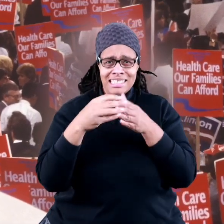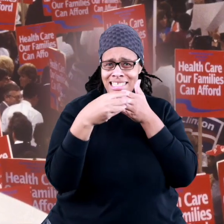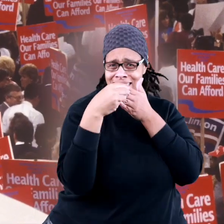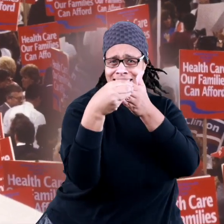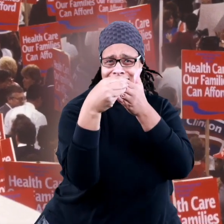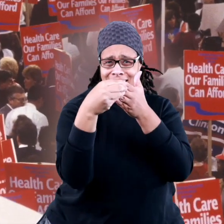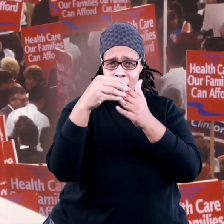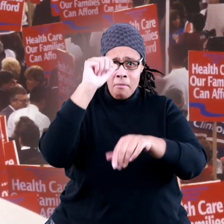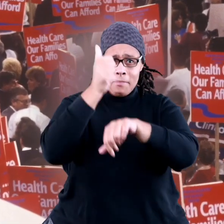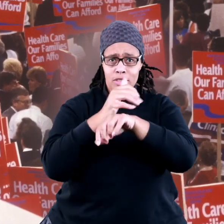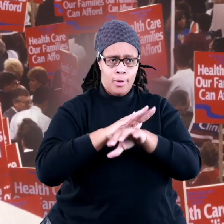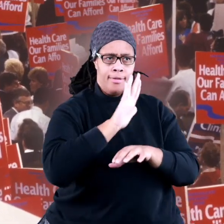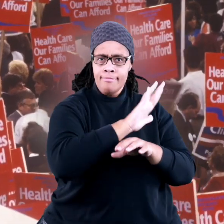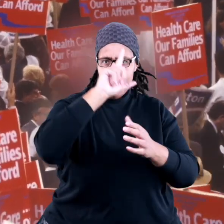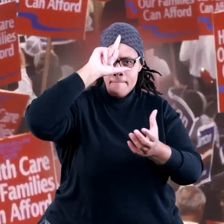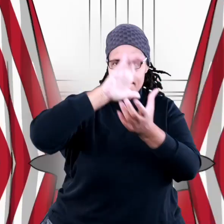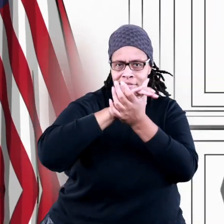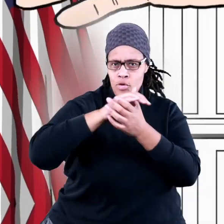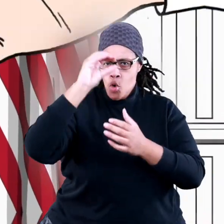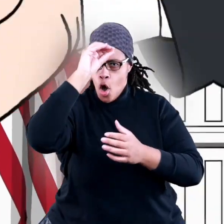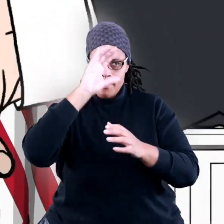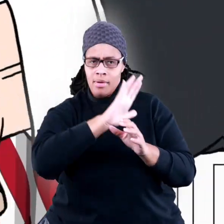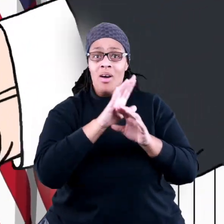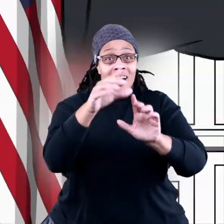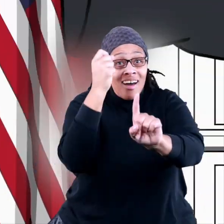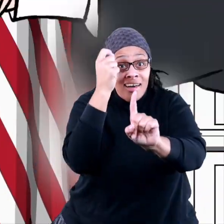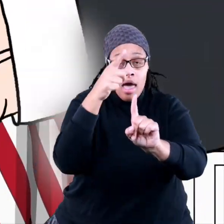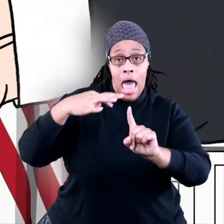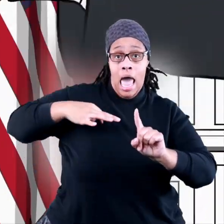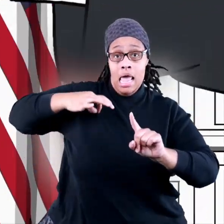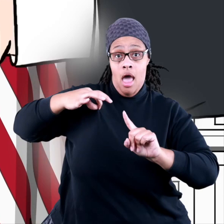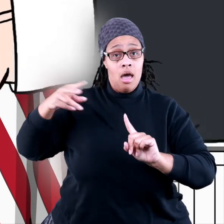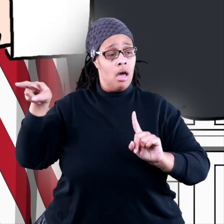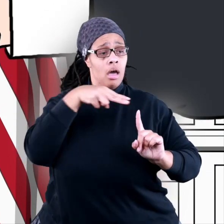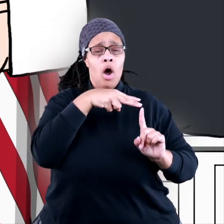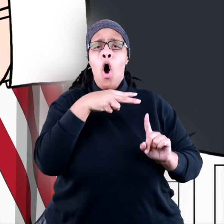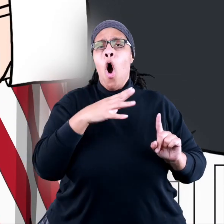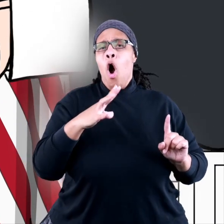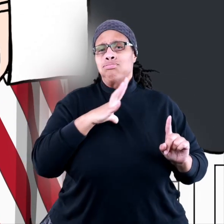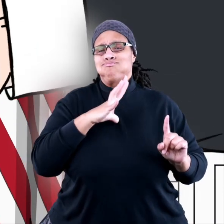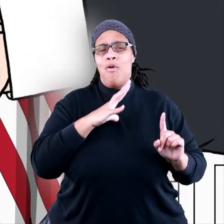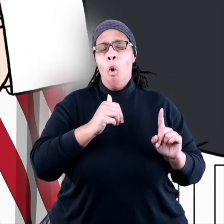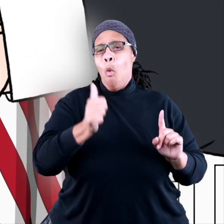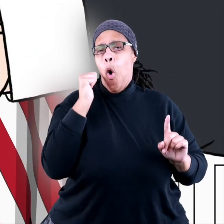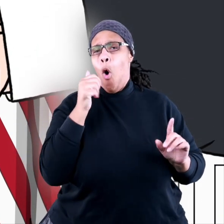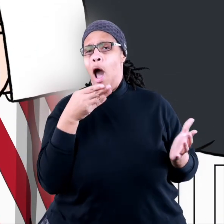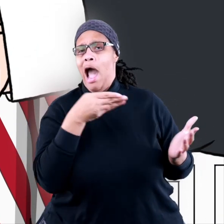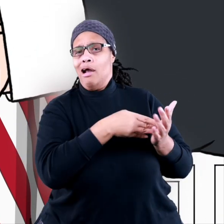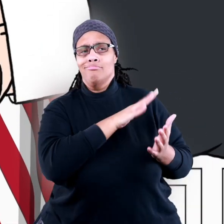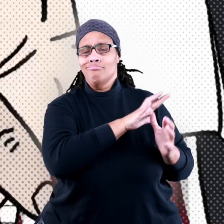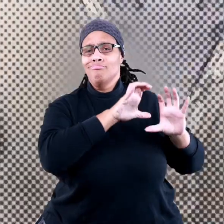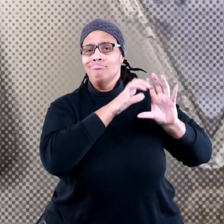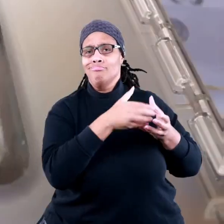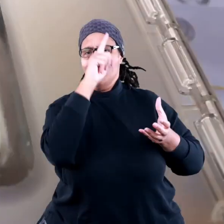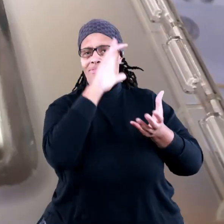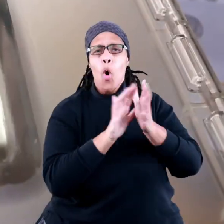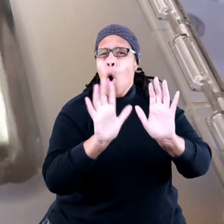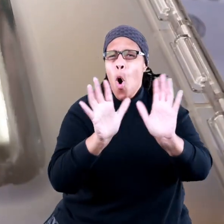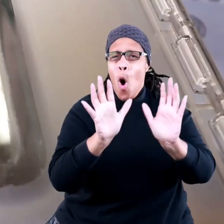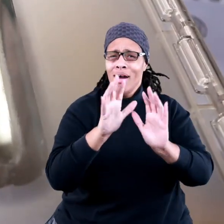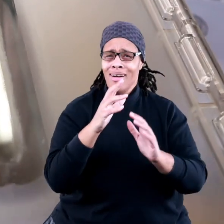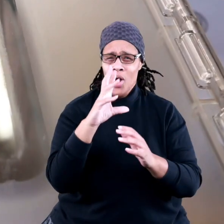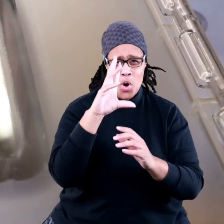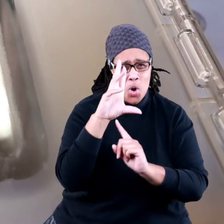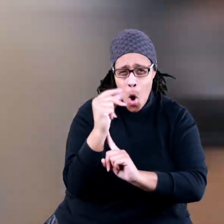tries to lead based on the beliefs and opinions of that party. But this doesn't mean a person will never go against their party's beliefs. Nobody